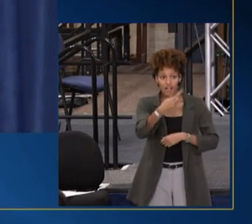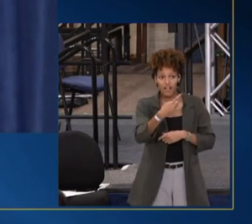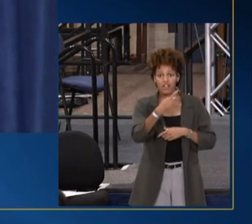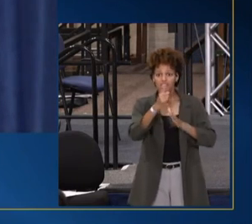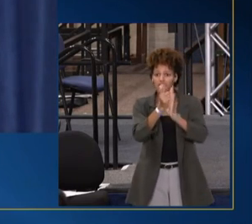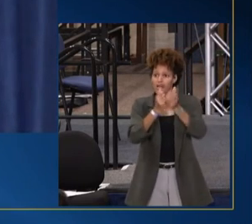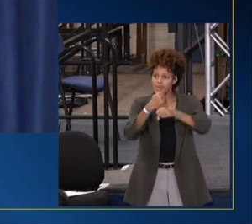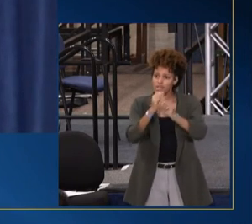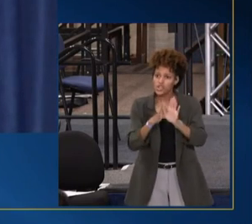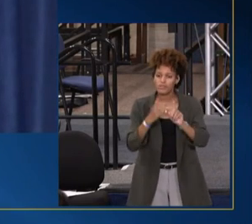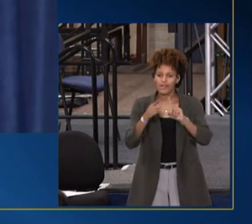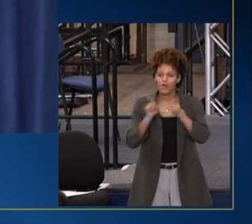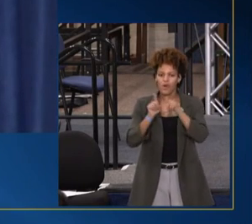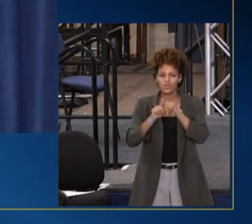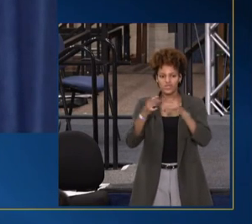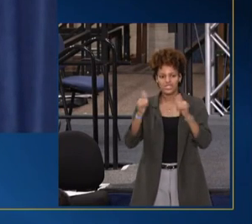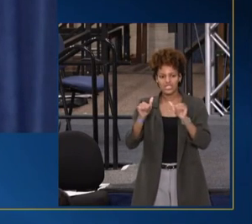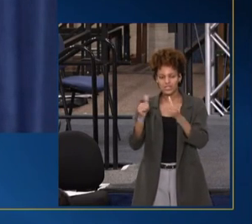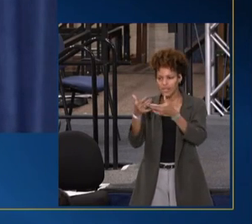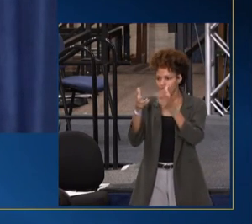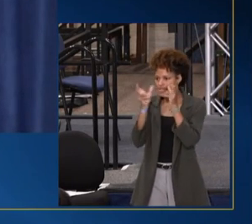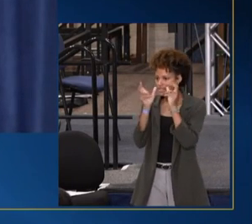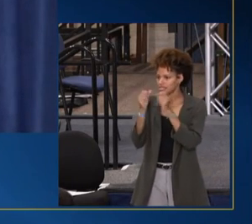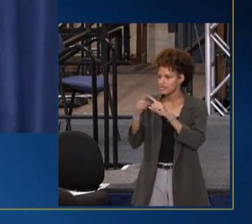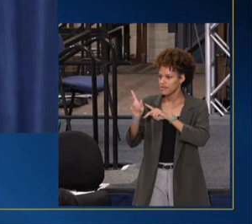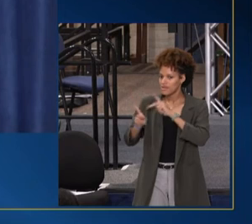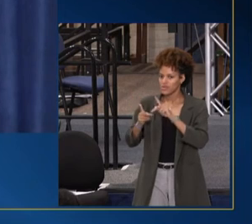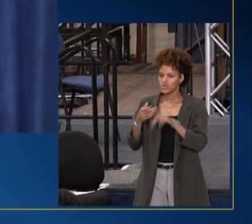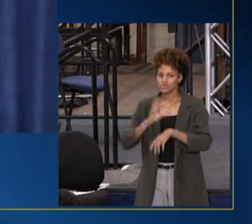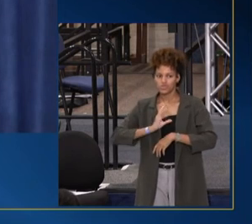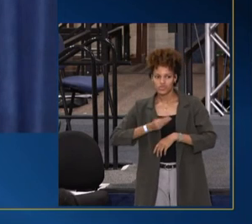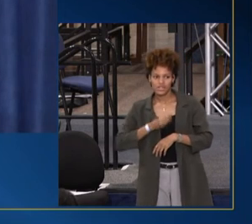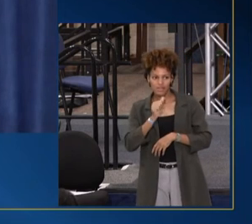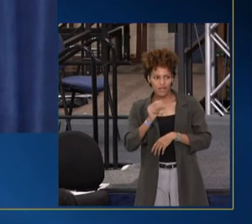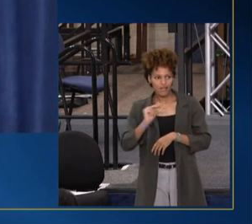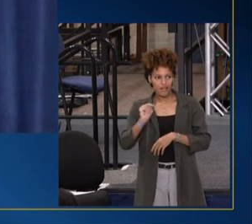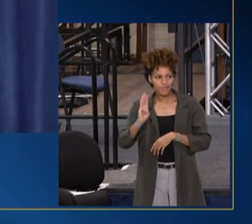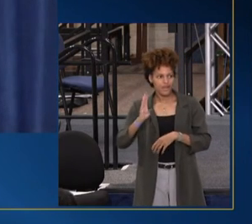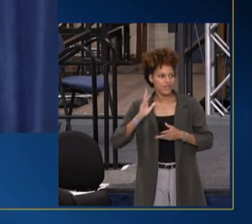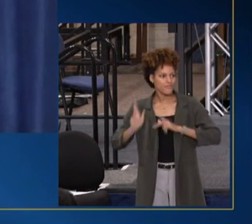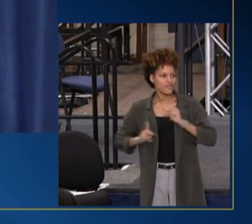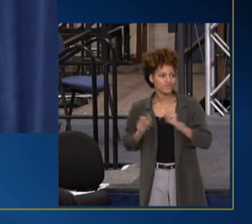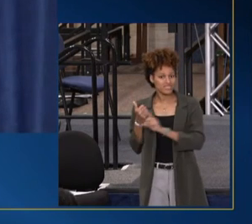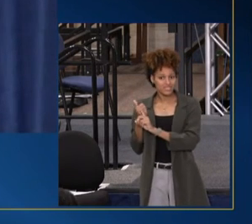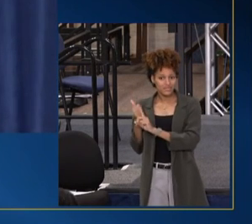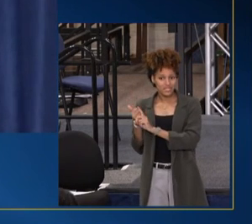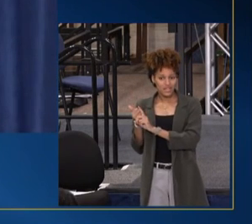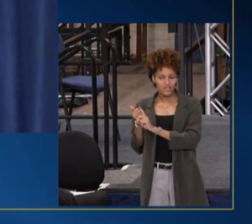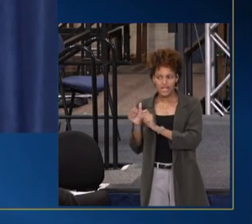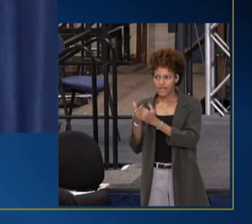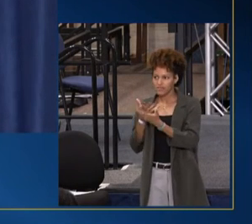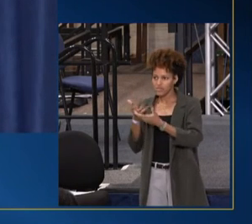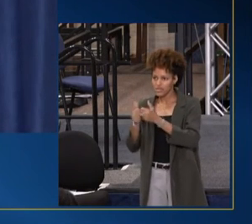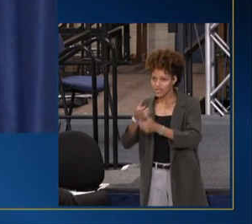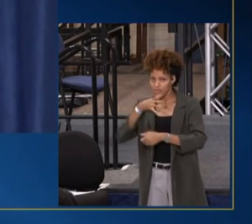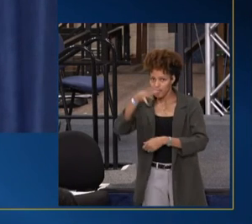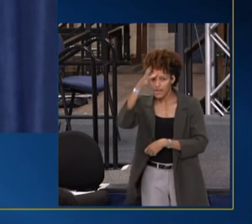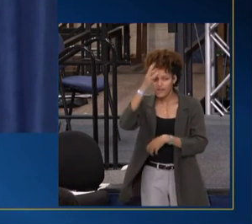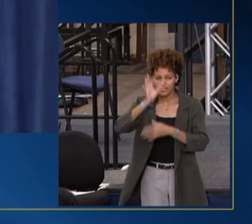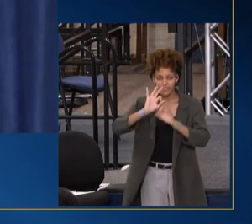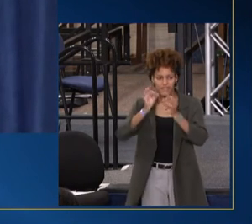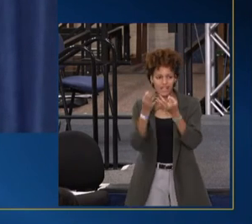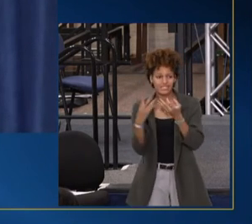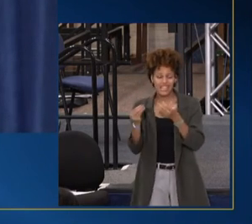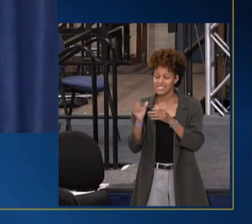also listen in hallways to the trans and non-binary young people themselves, to their parents, to their families, and they